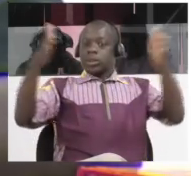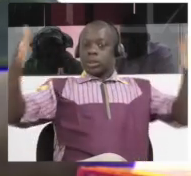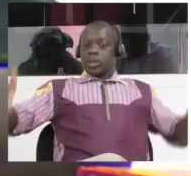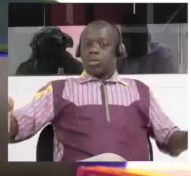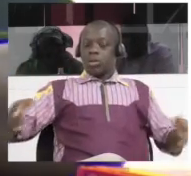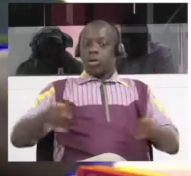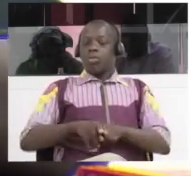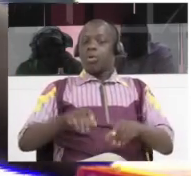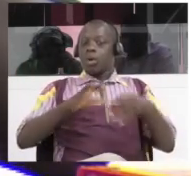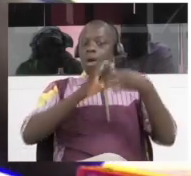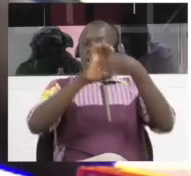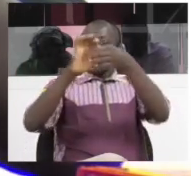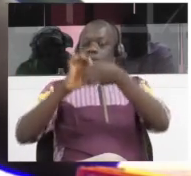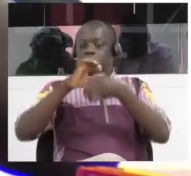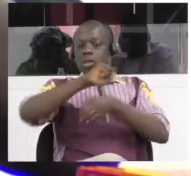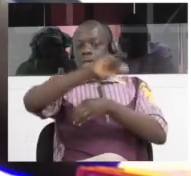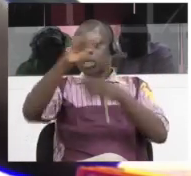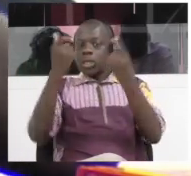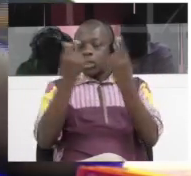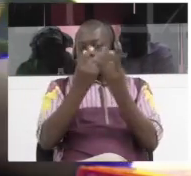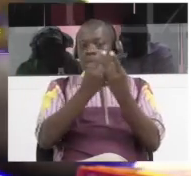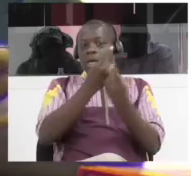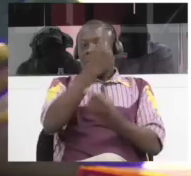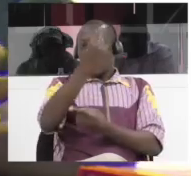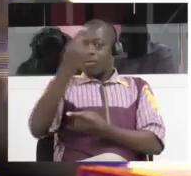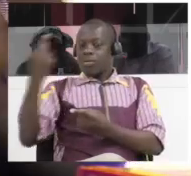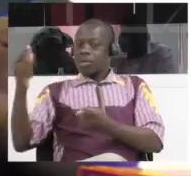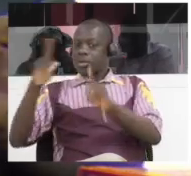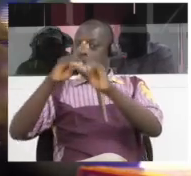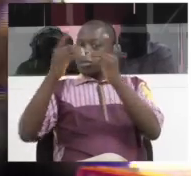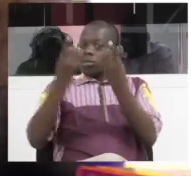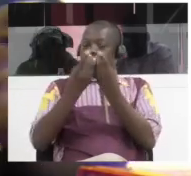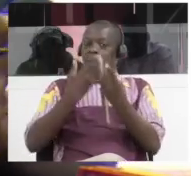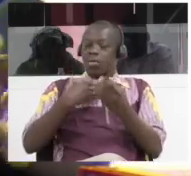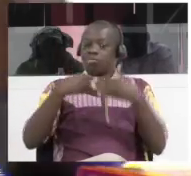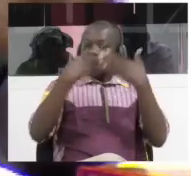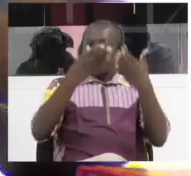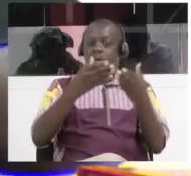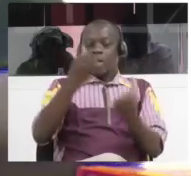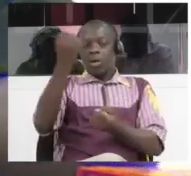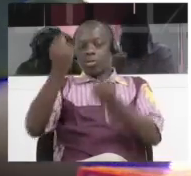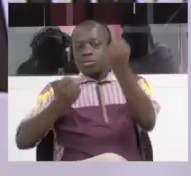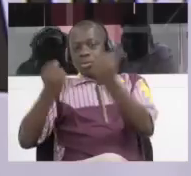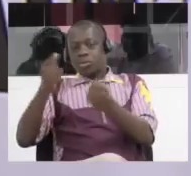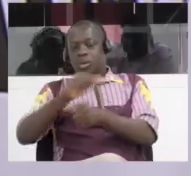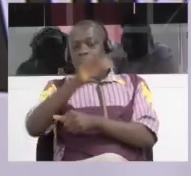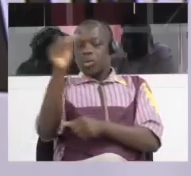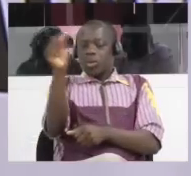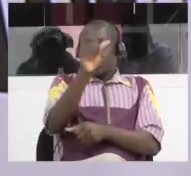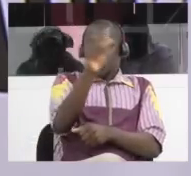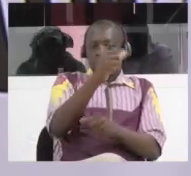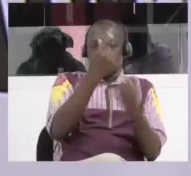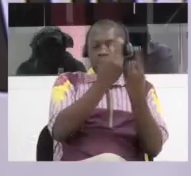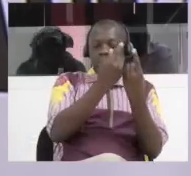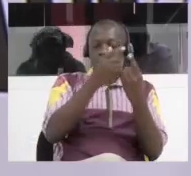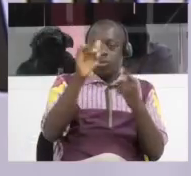equipment. For every unit, there is a complement of vehicles and other equipment that goes with it.